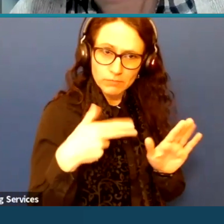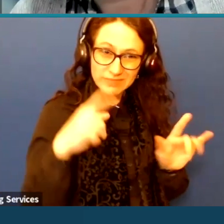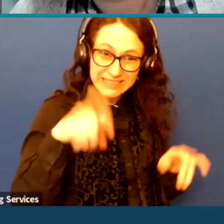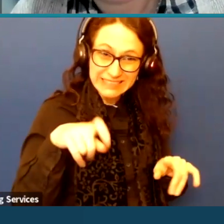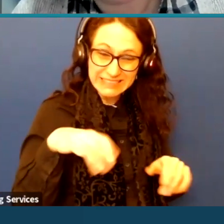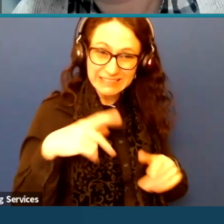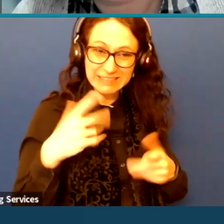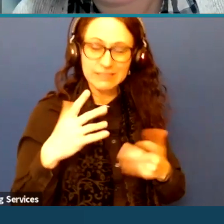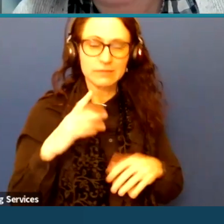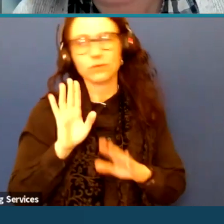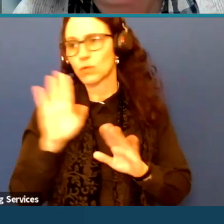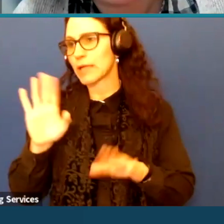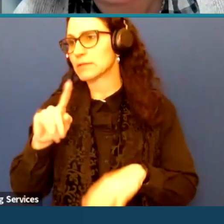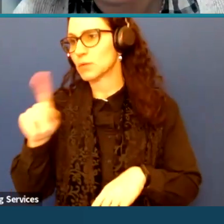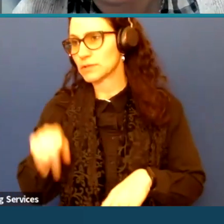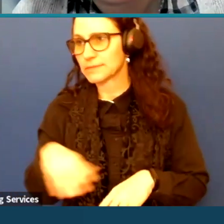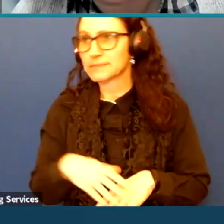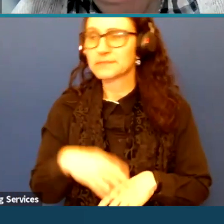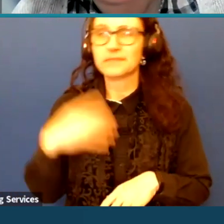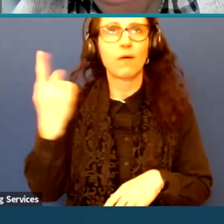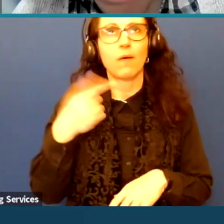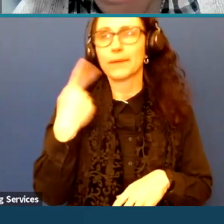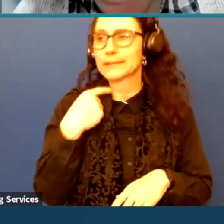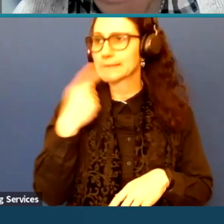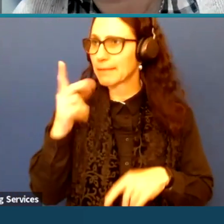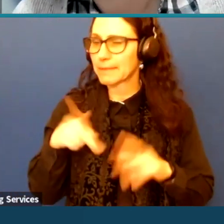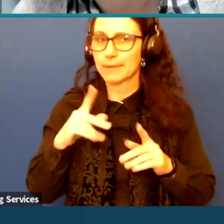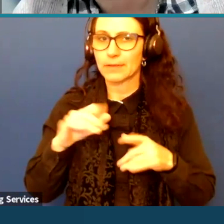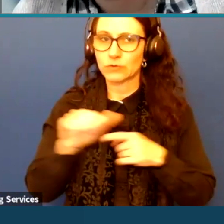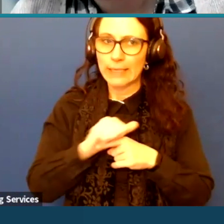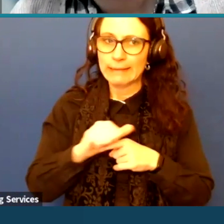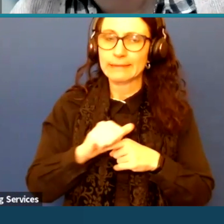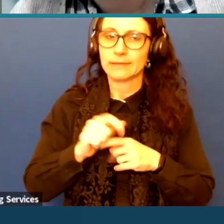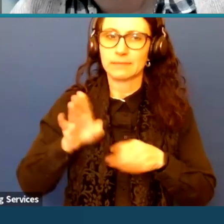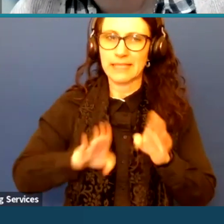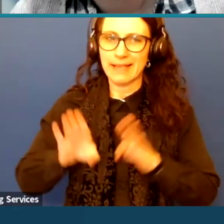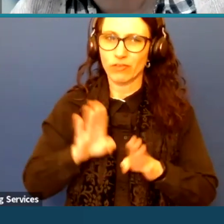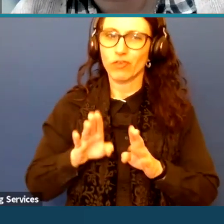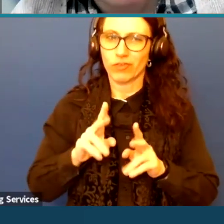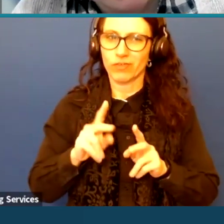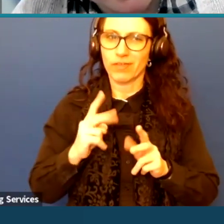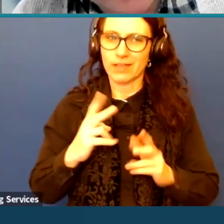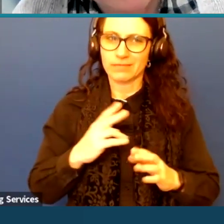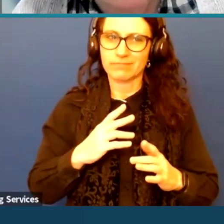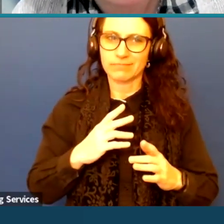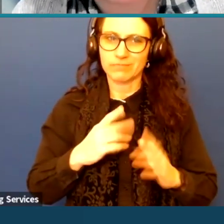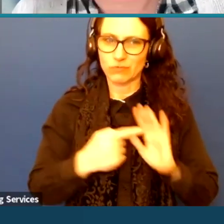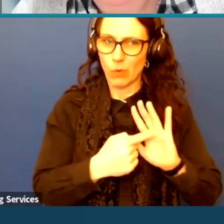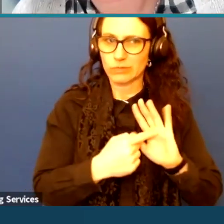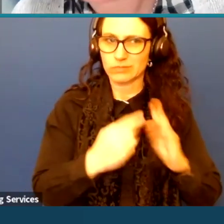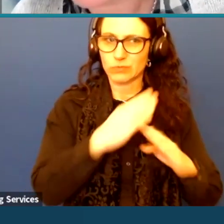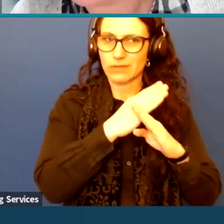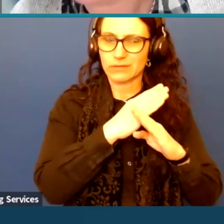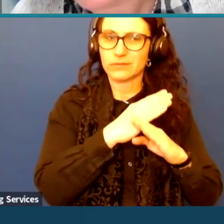too. What I always tell people is that it's the training and the behavior that defines and protects a service animal under the